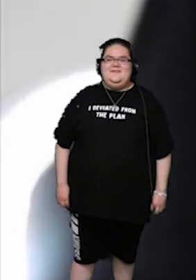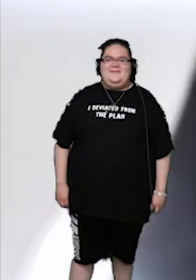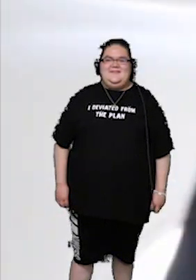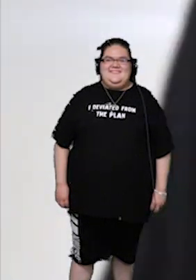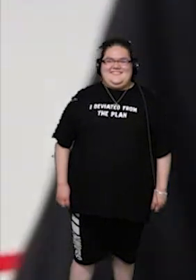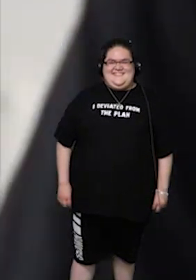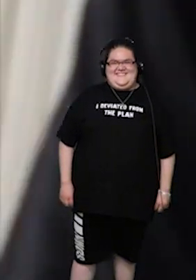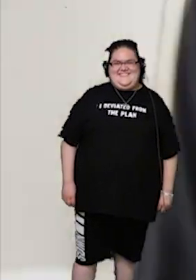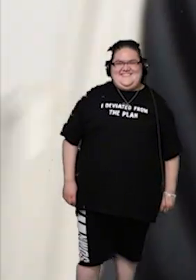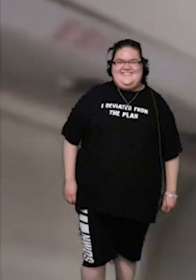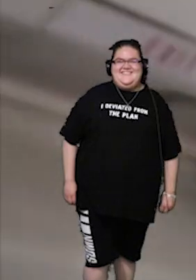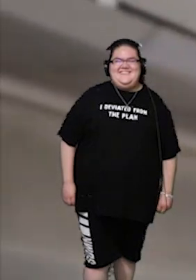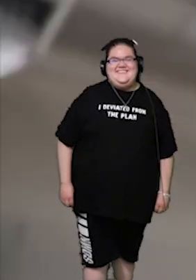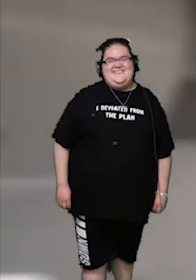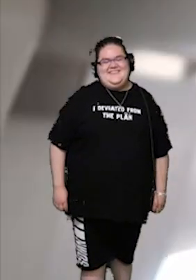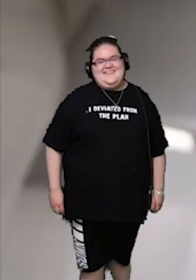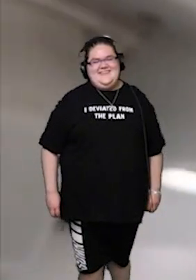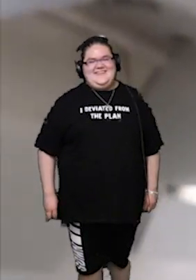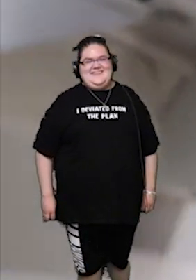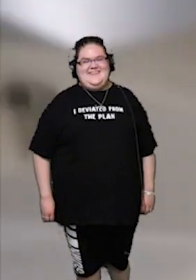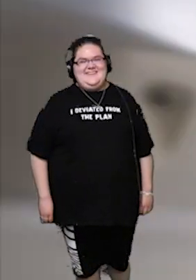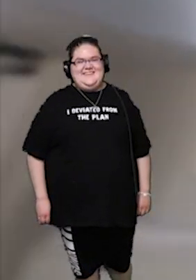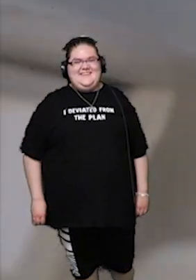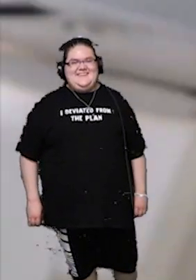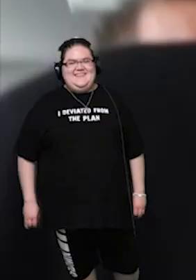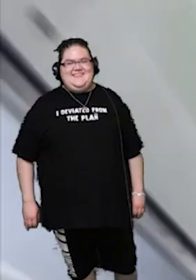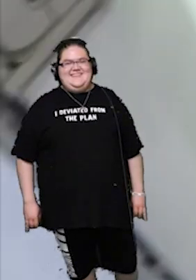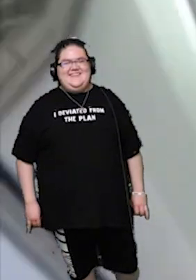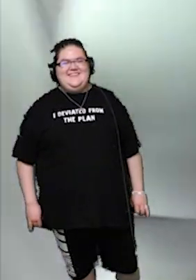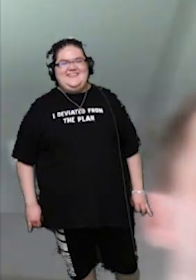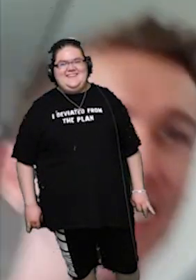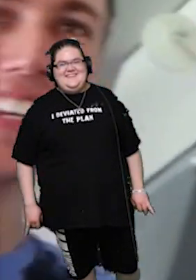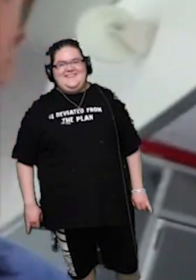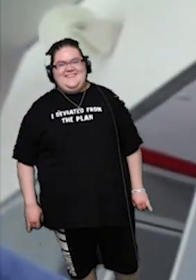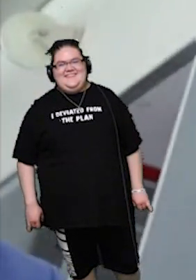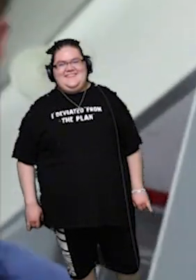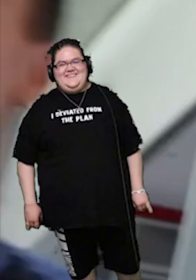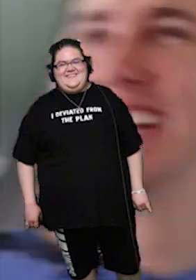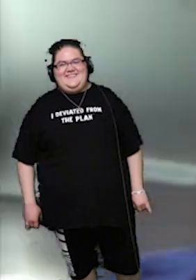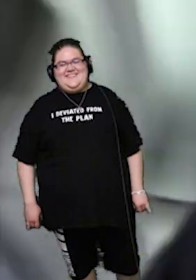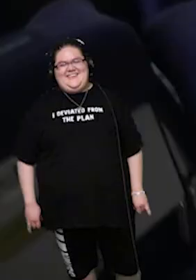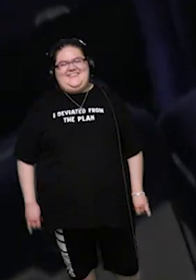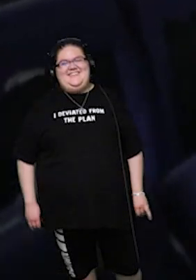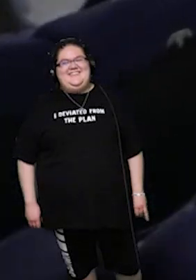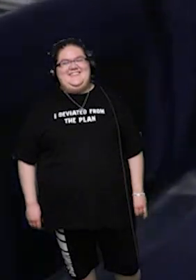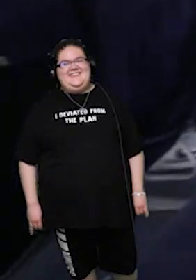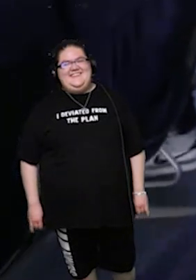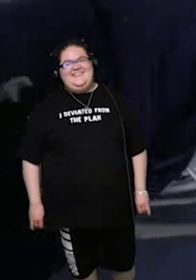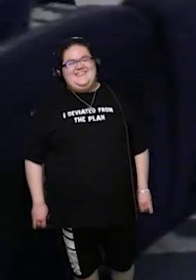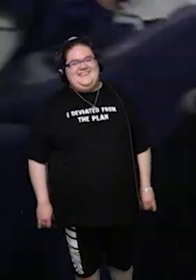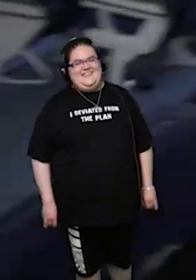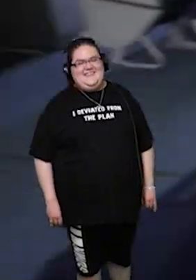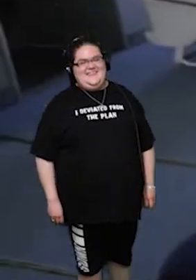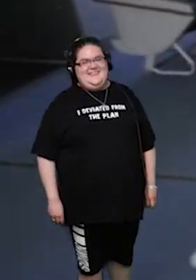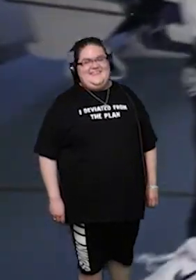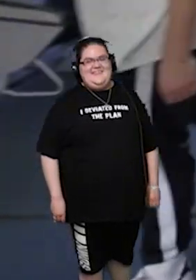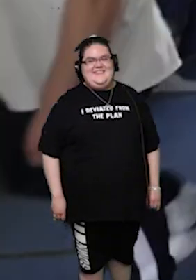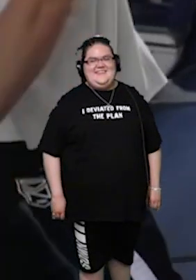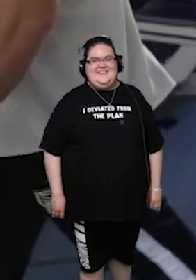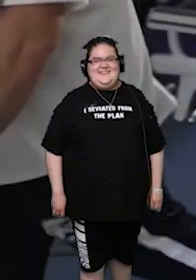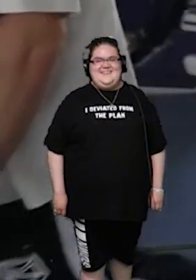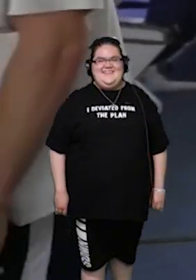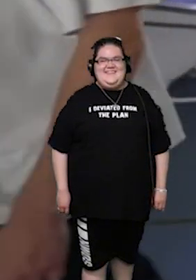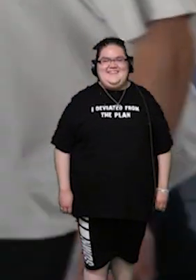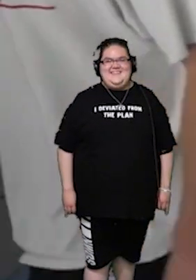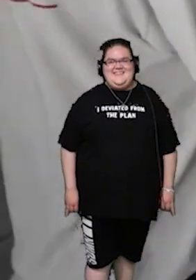fourth out. This is what happens when we put this on the second channel, you know. I nearly died in the first one, okay? I couldn't breathe. We deserve a break.